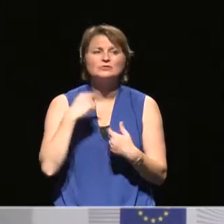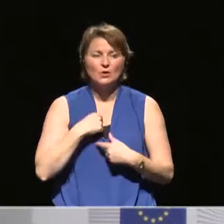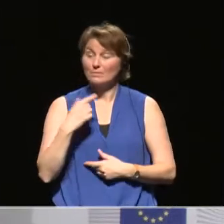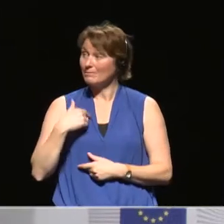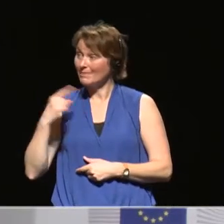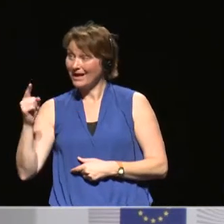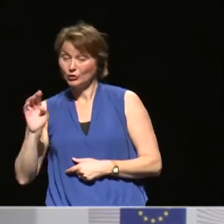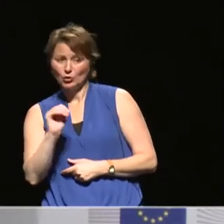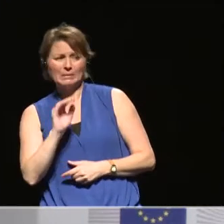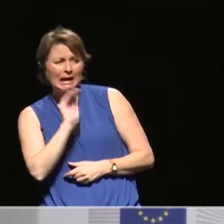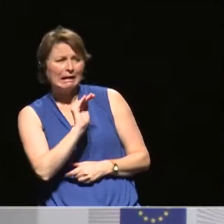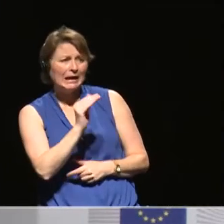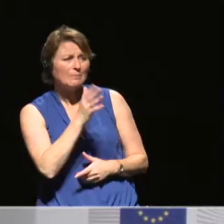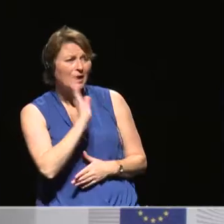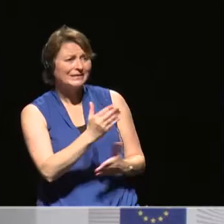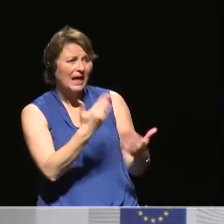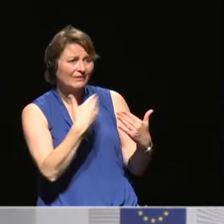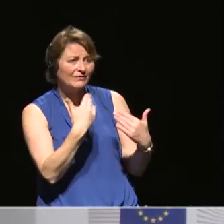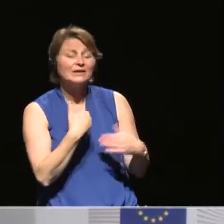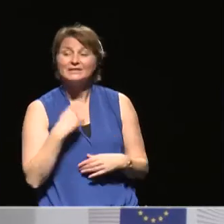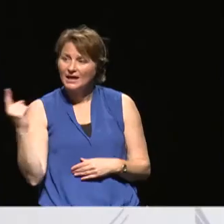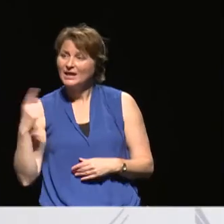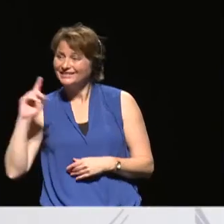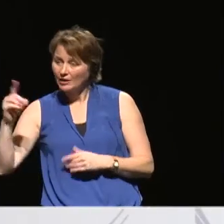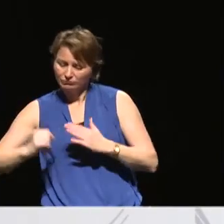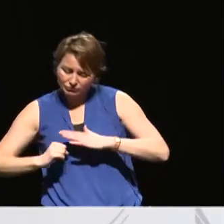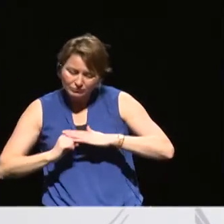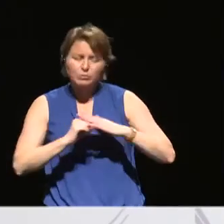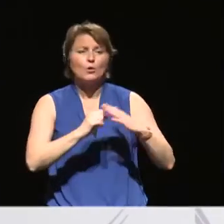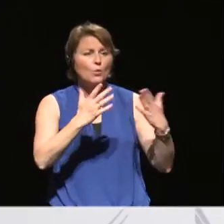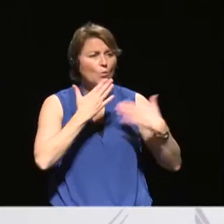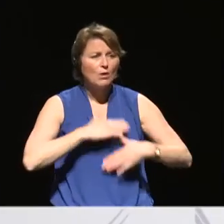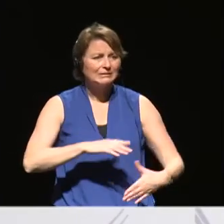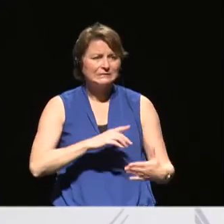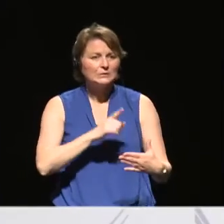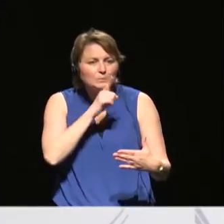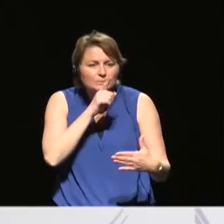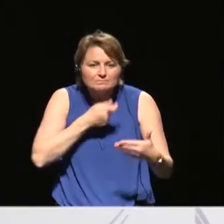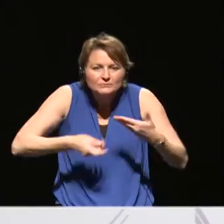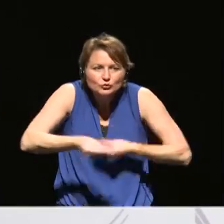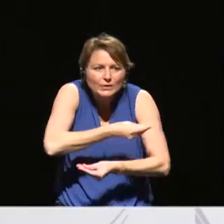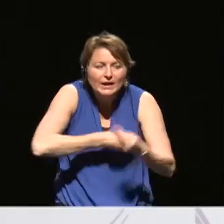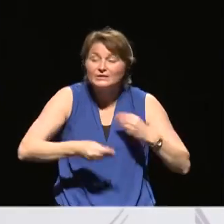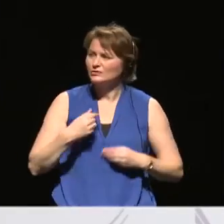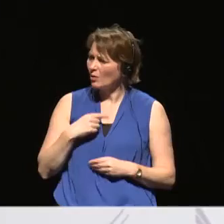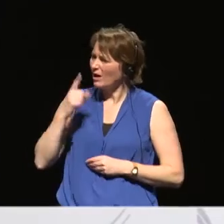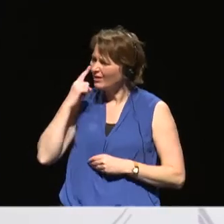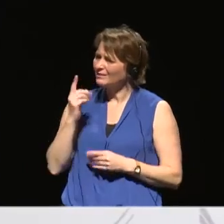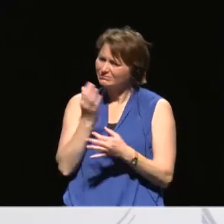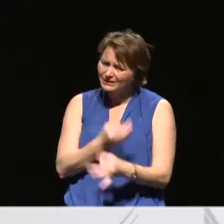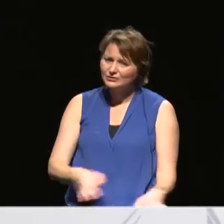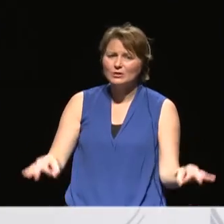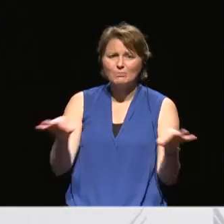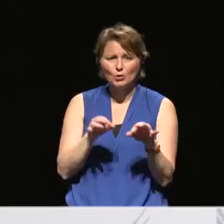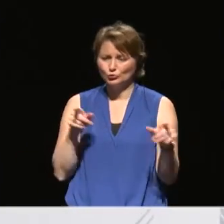to also legislate against illegal trade is critical. So it's equally something that in the Parliament, I think you can bring these two